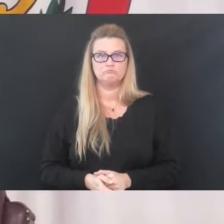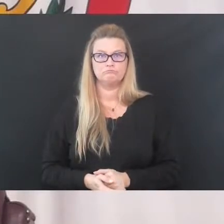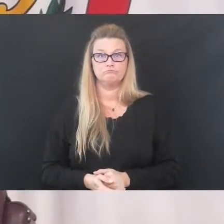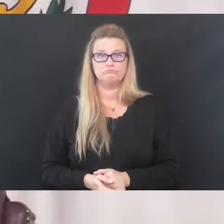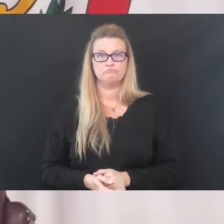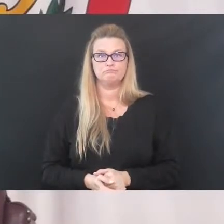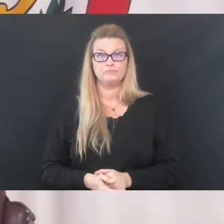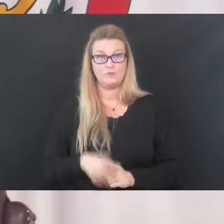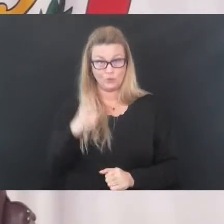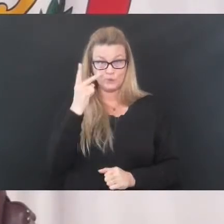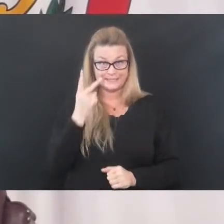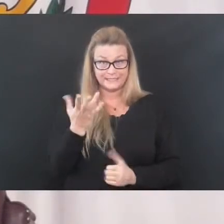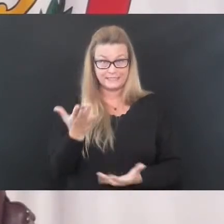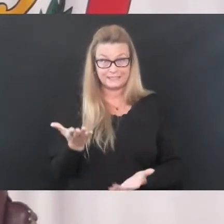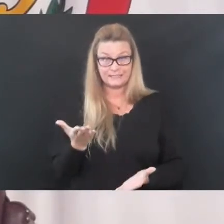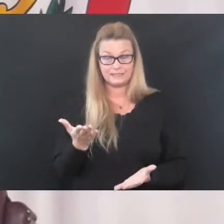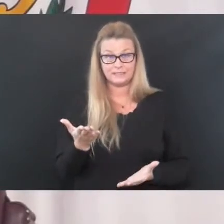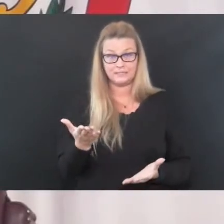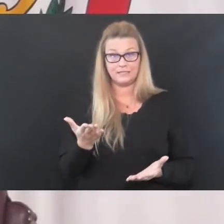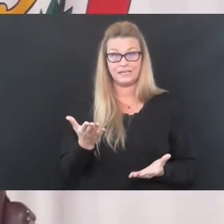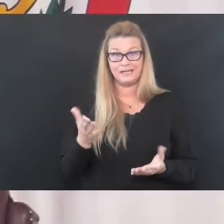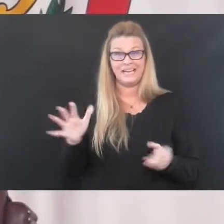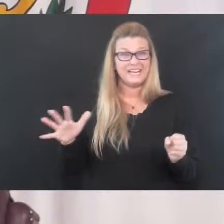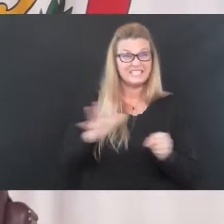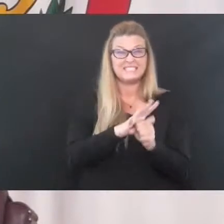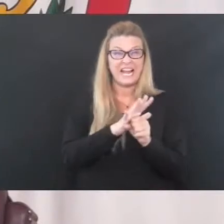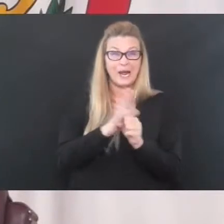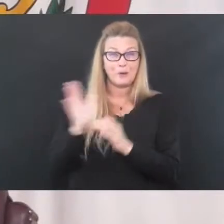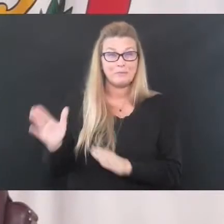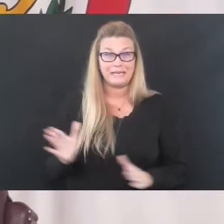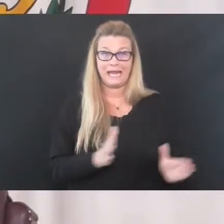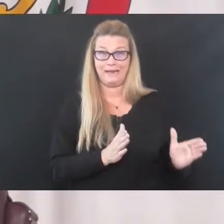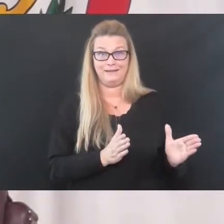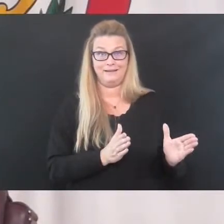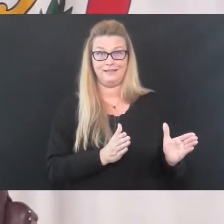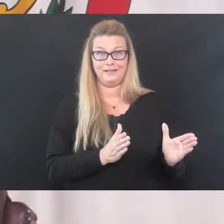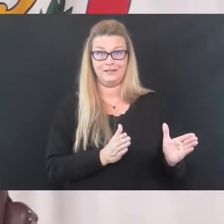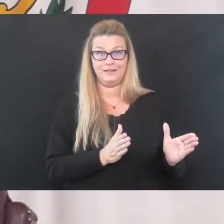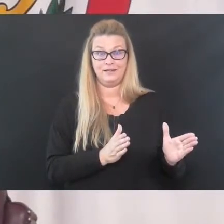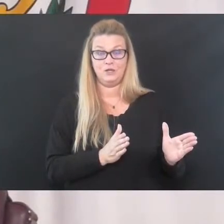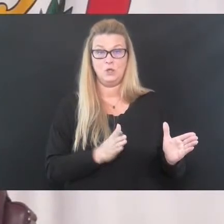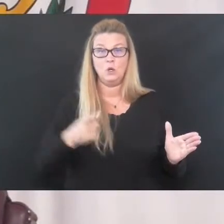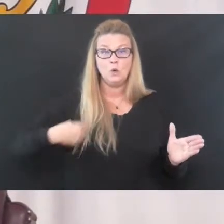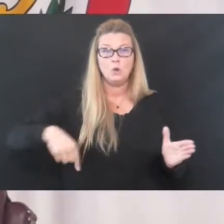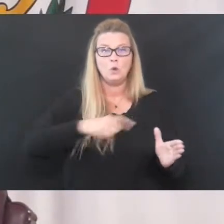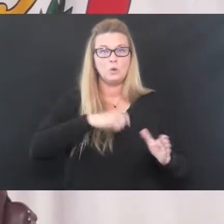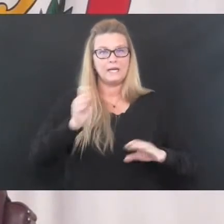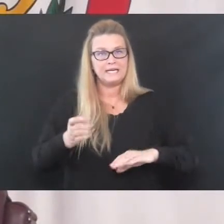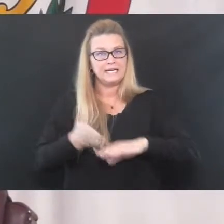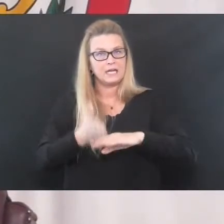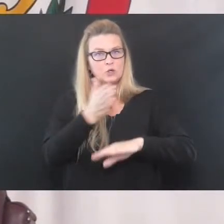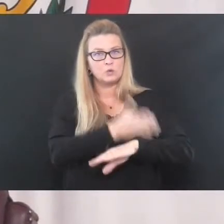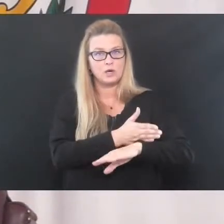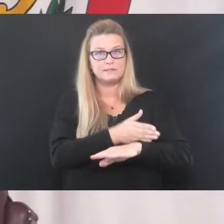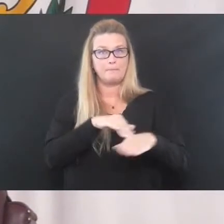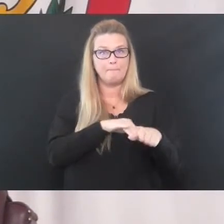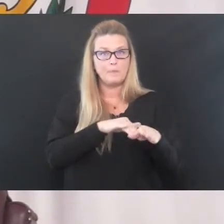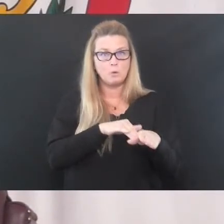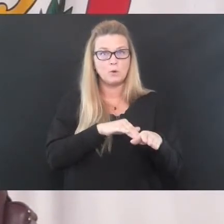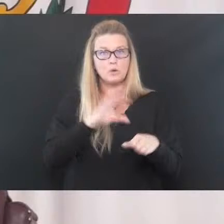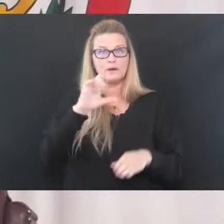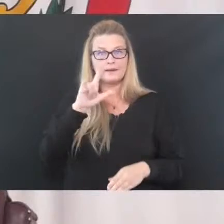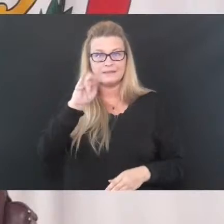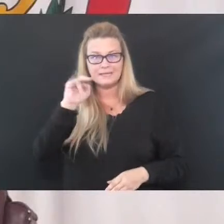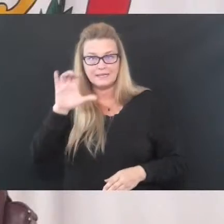You see, an entire marketing plan. We need to increase the mobile clinics